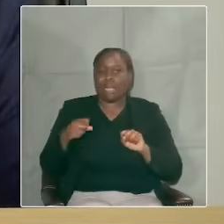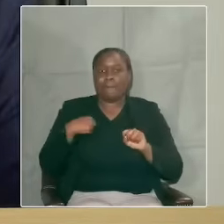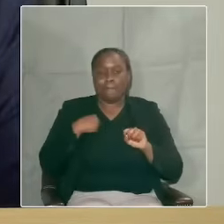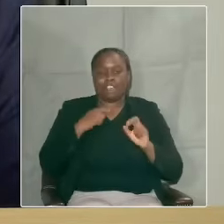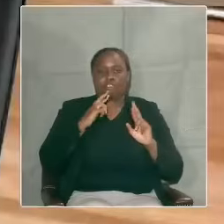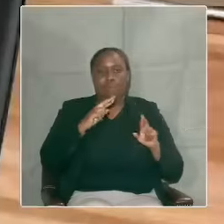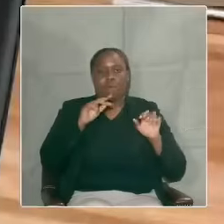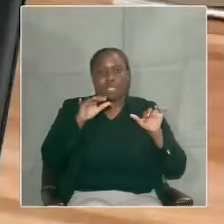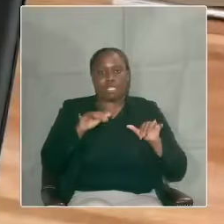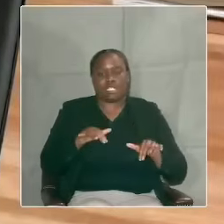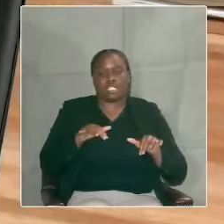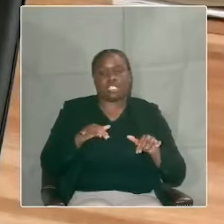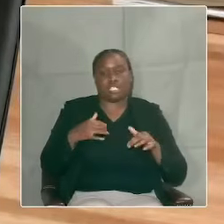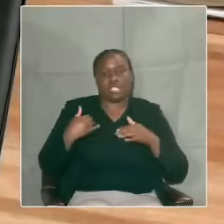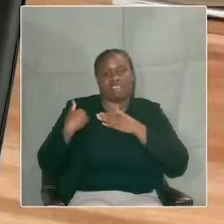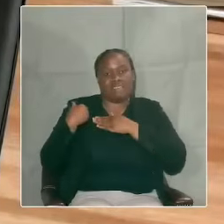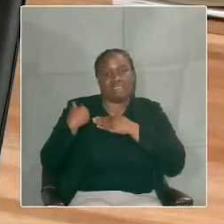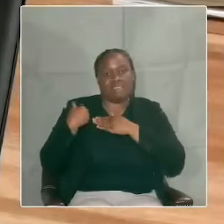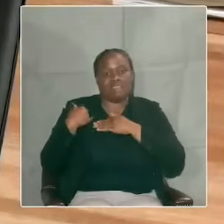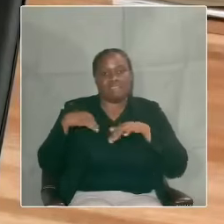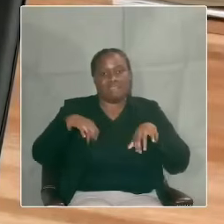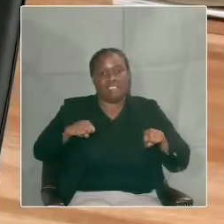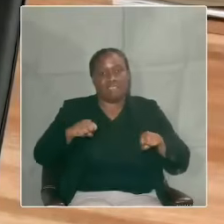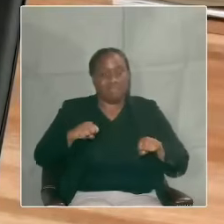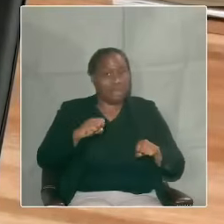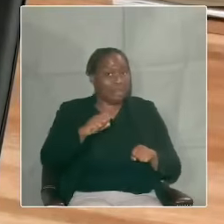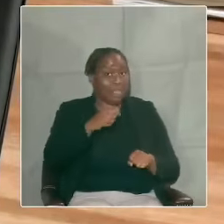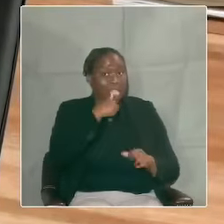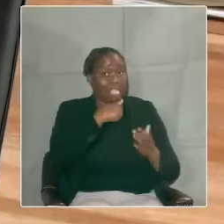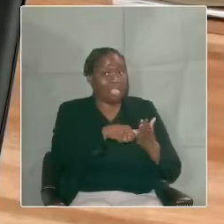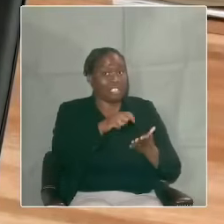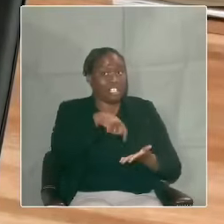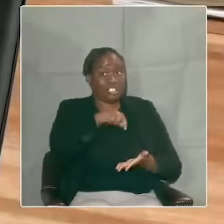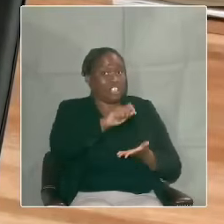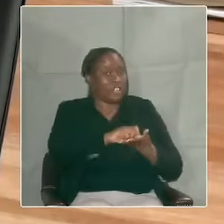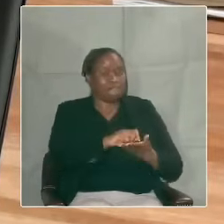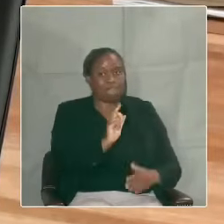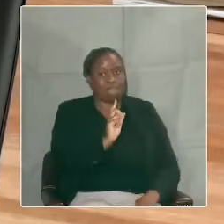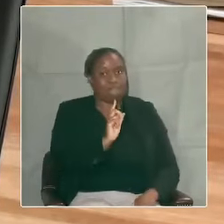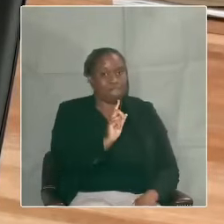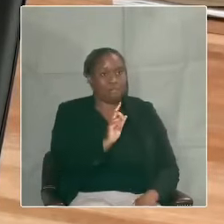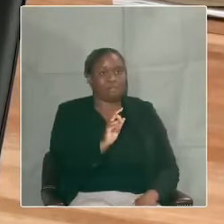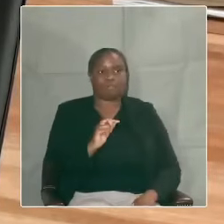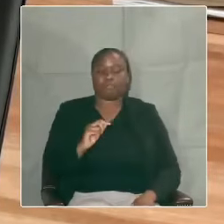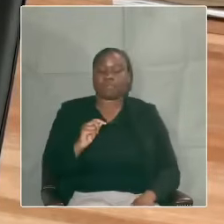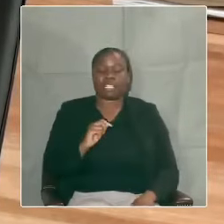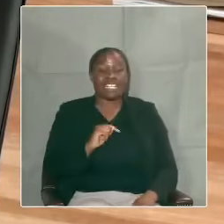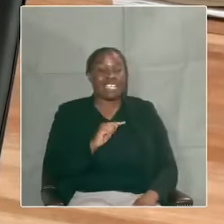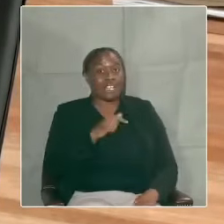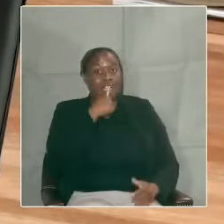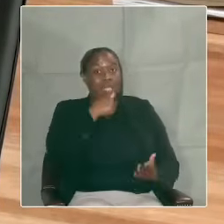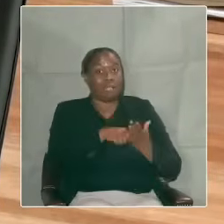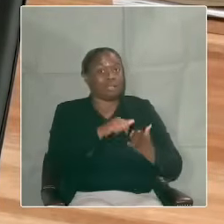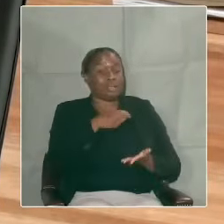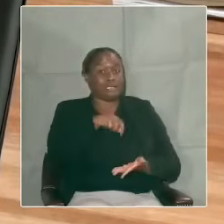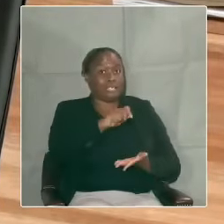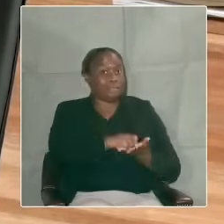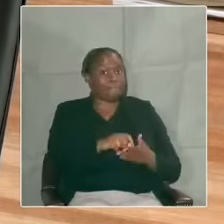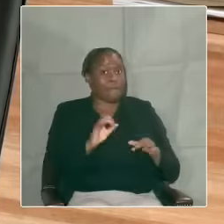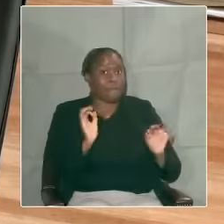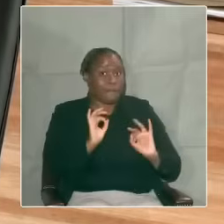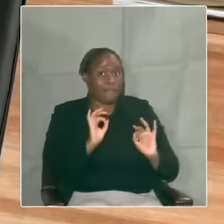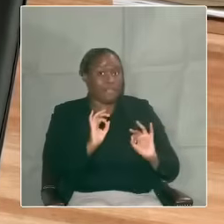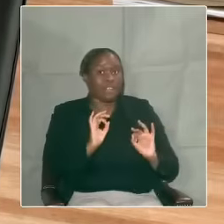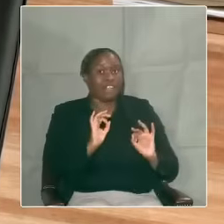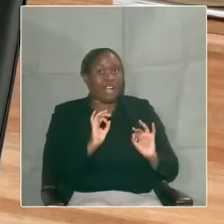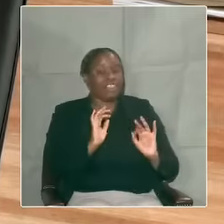myself. And that you then did not sign off on that letter, which